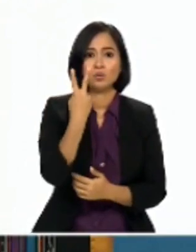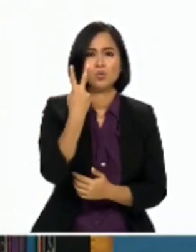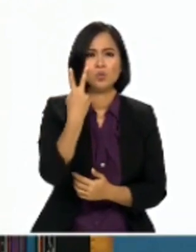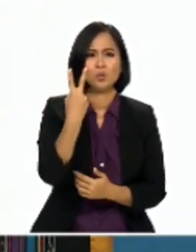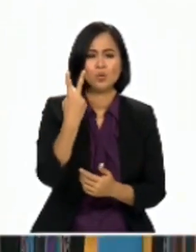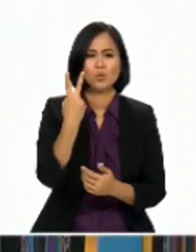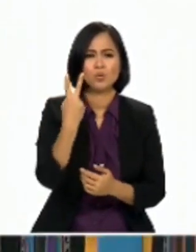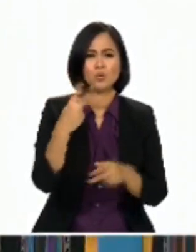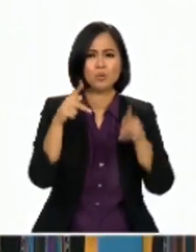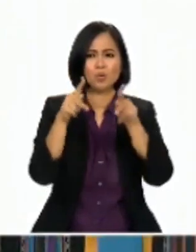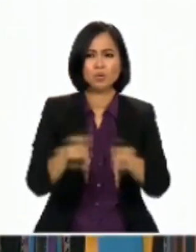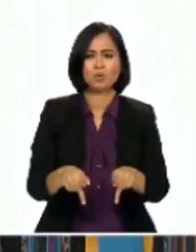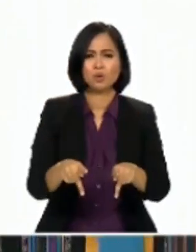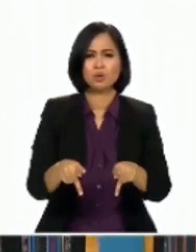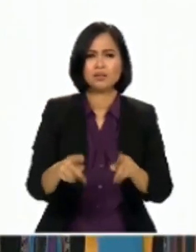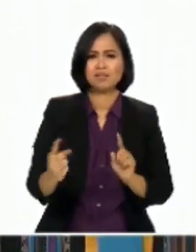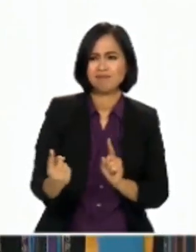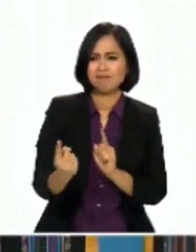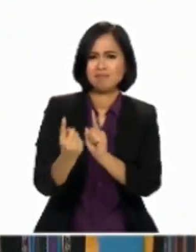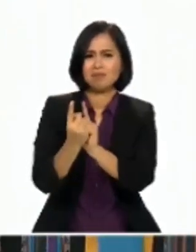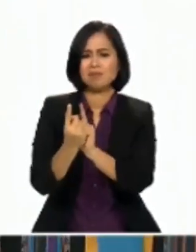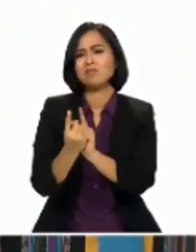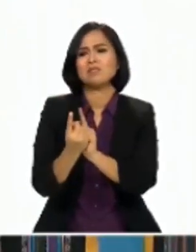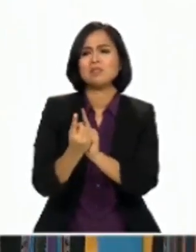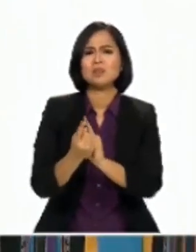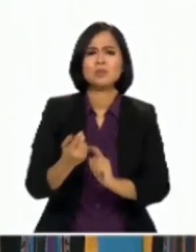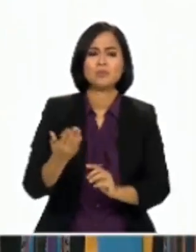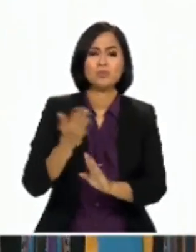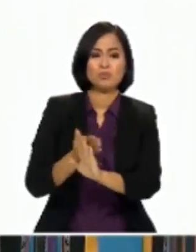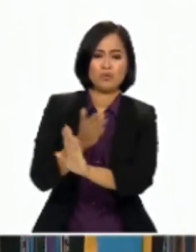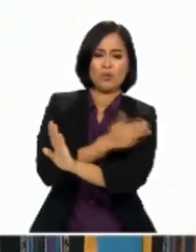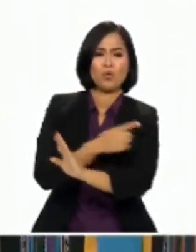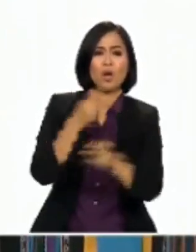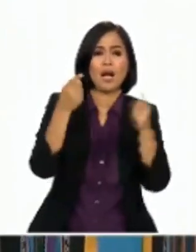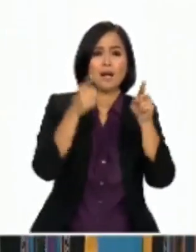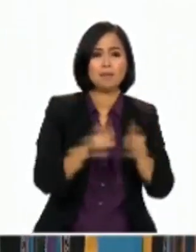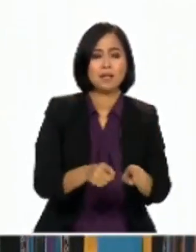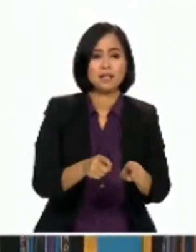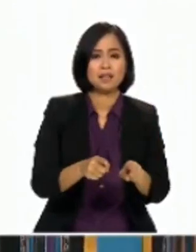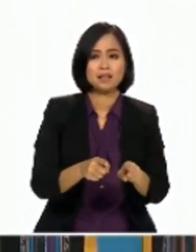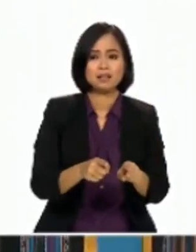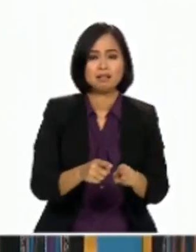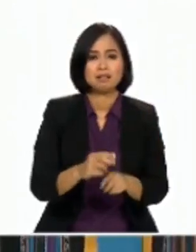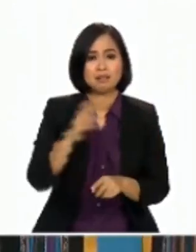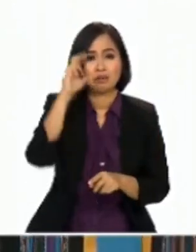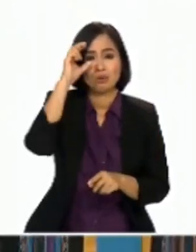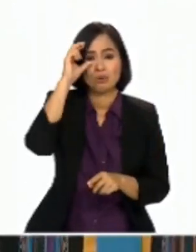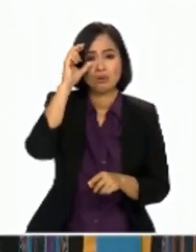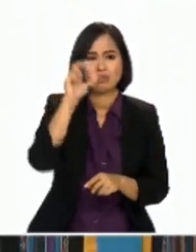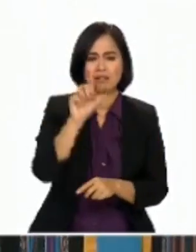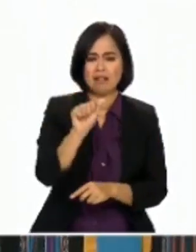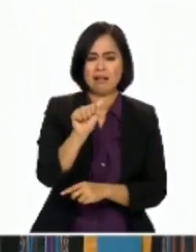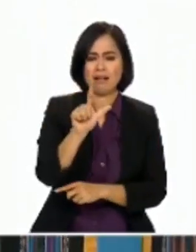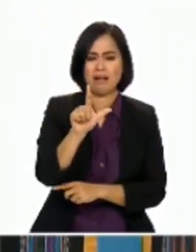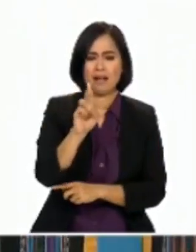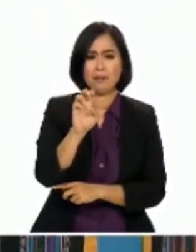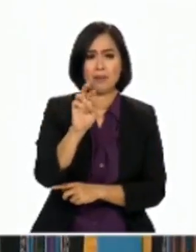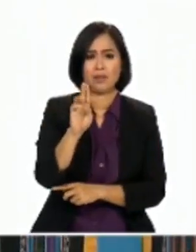doon during the time of my predecessor, si Albert